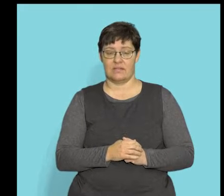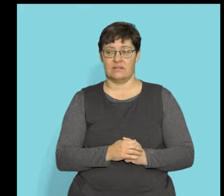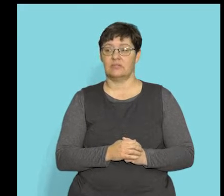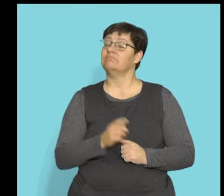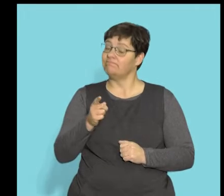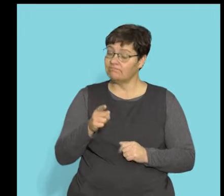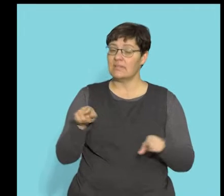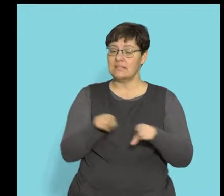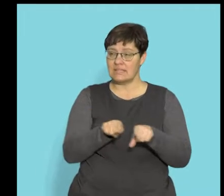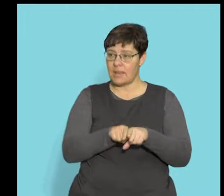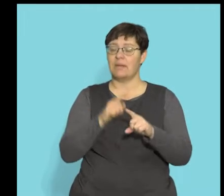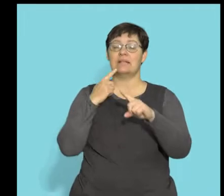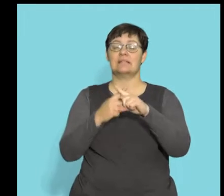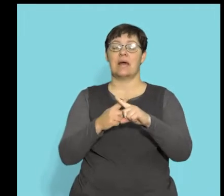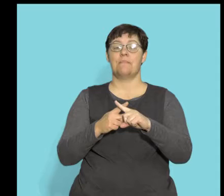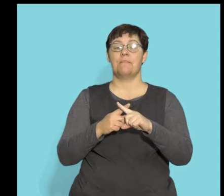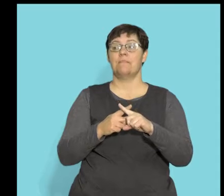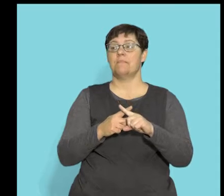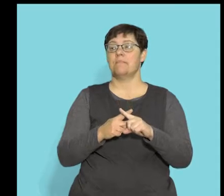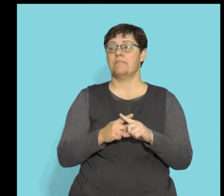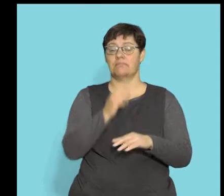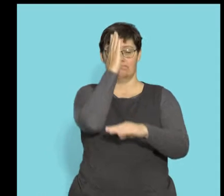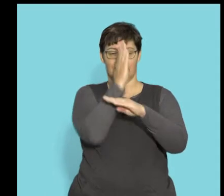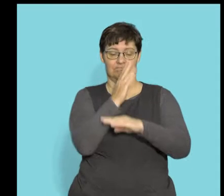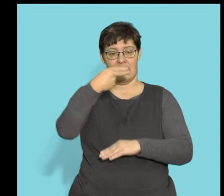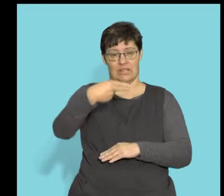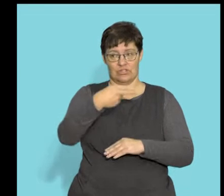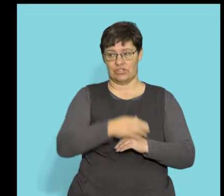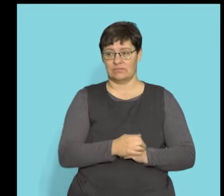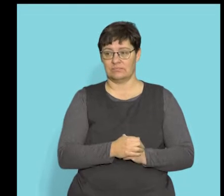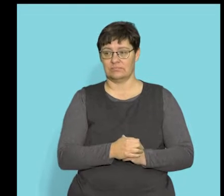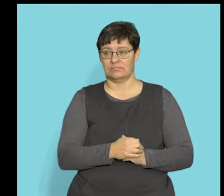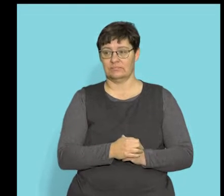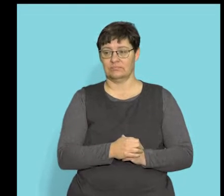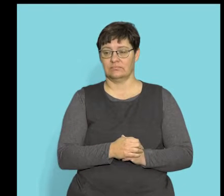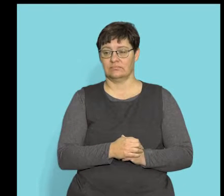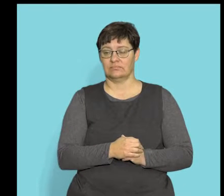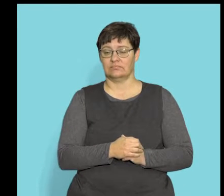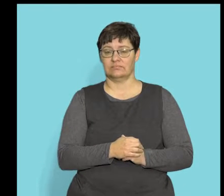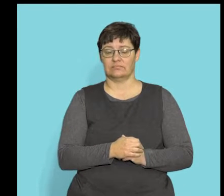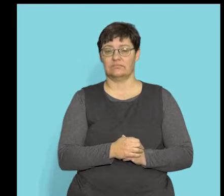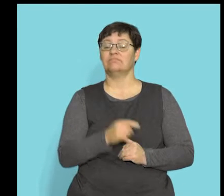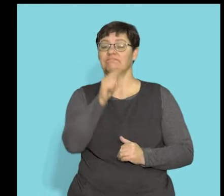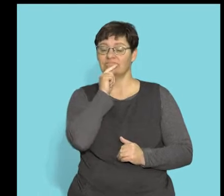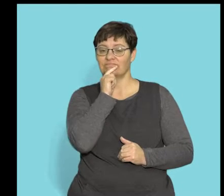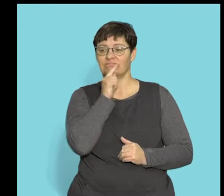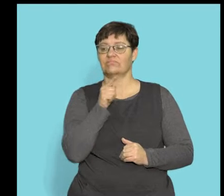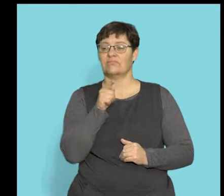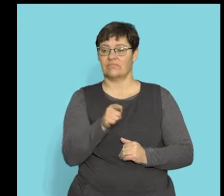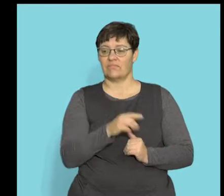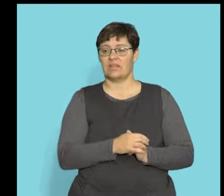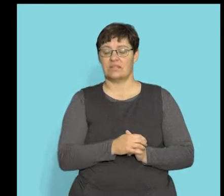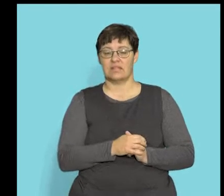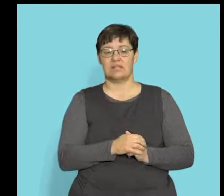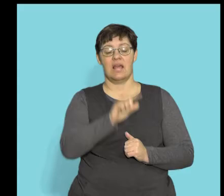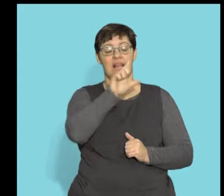And I'm going to be multiplying this by the perpendicular height. So the volume of a rectangular prism